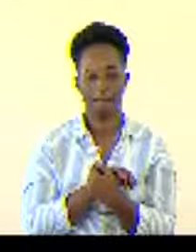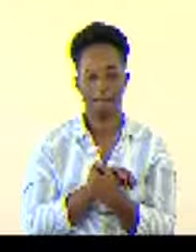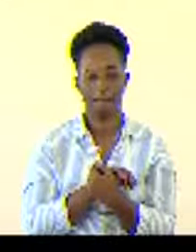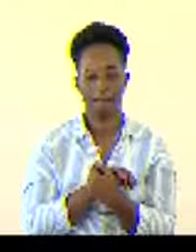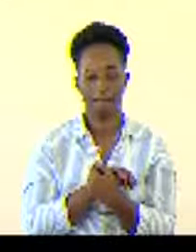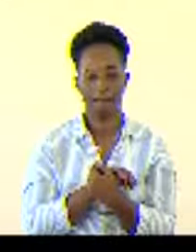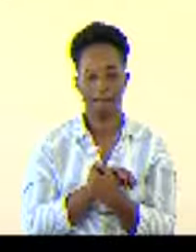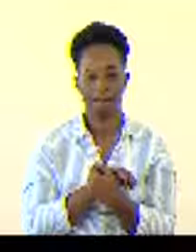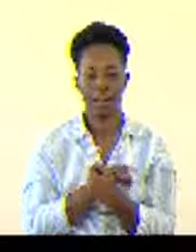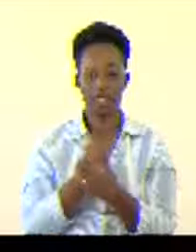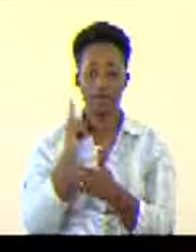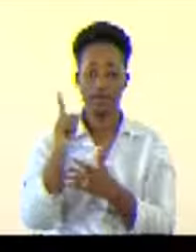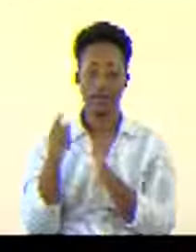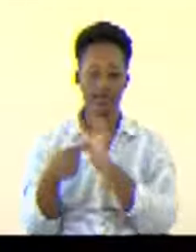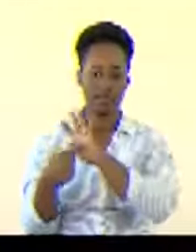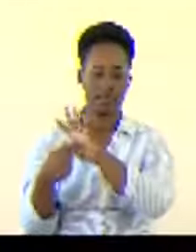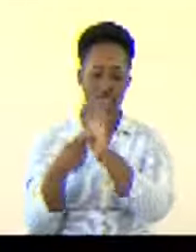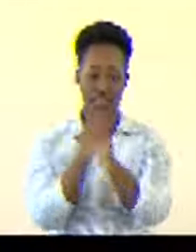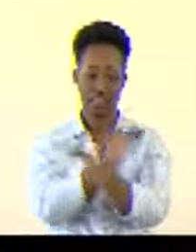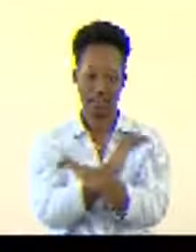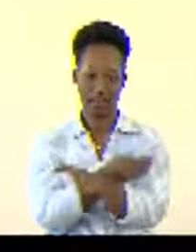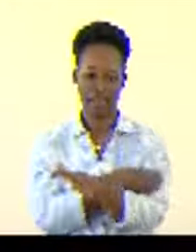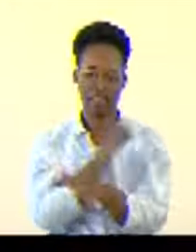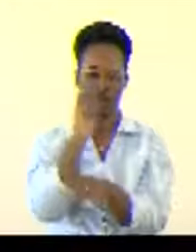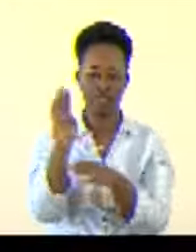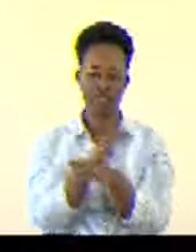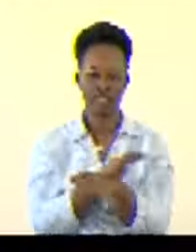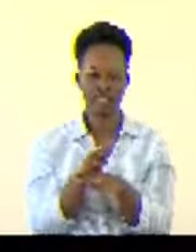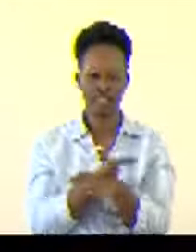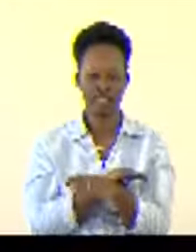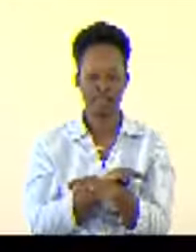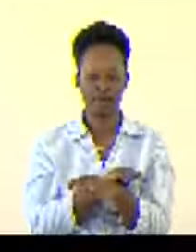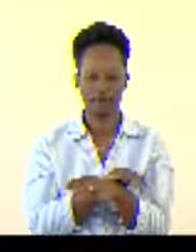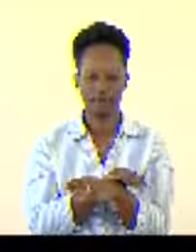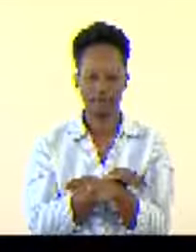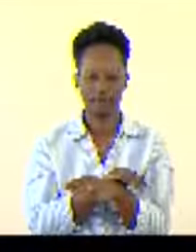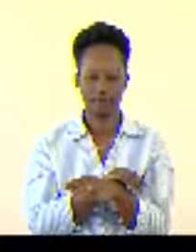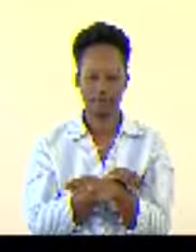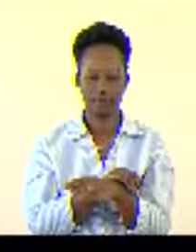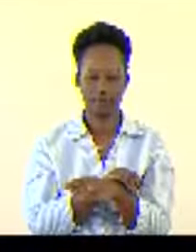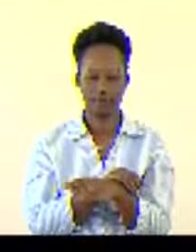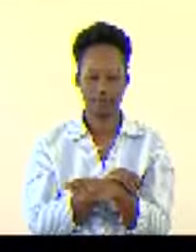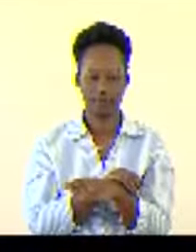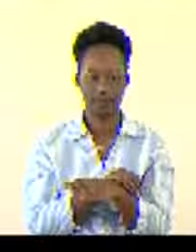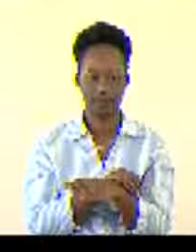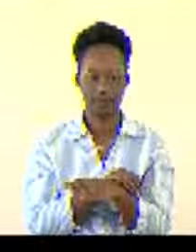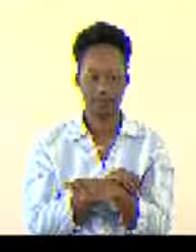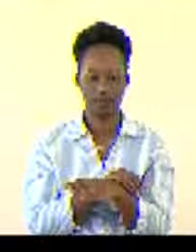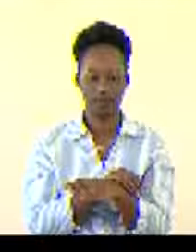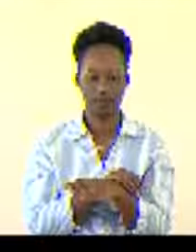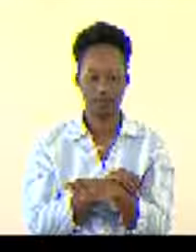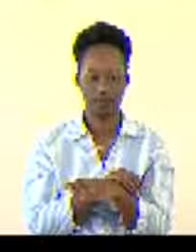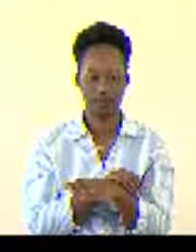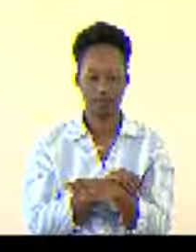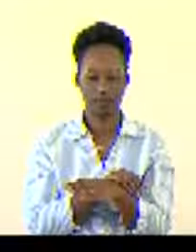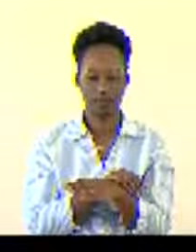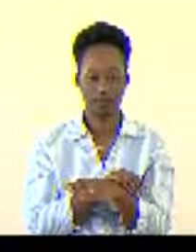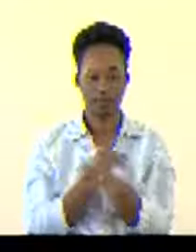the ability of the business, the ability of the business